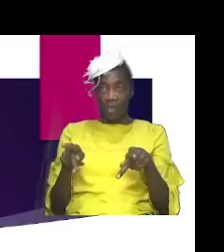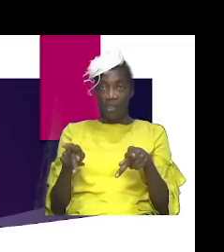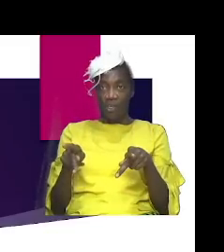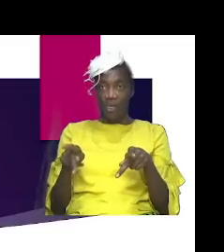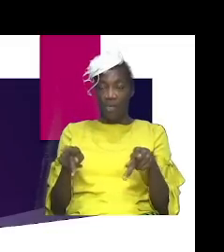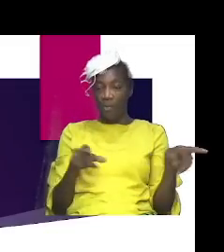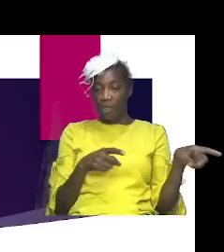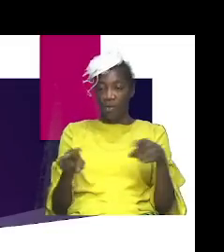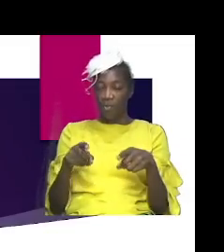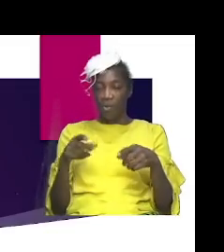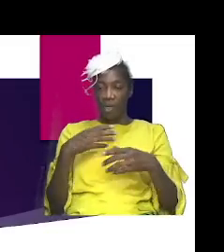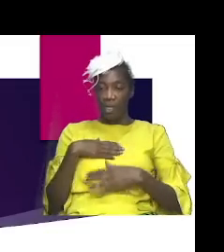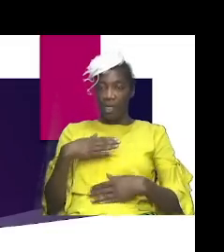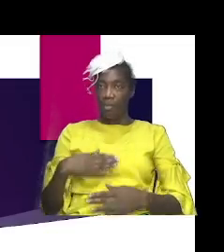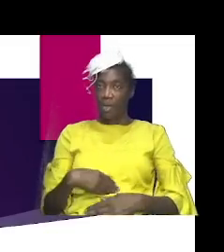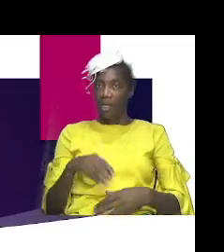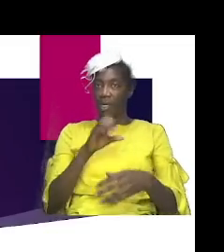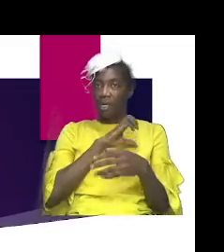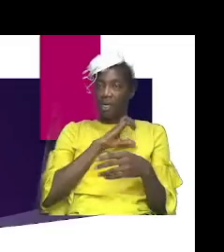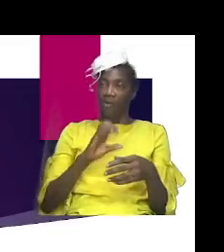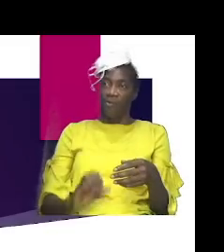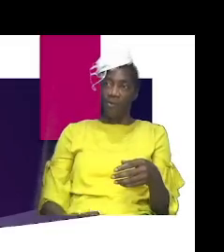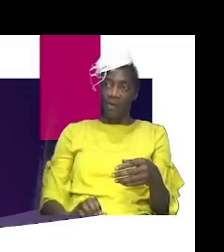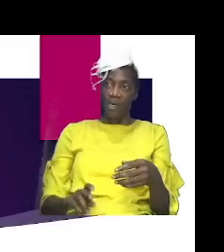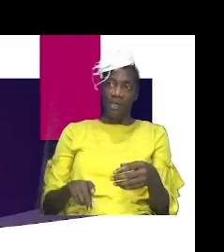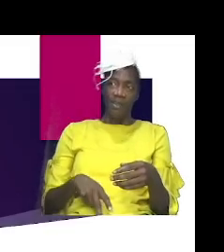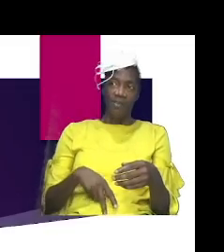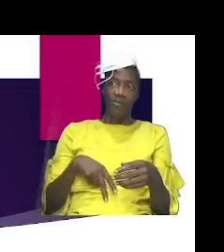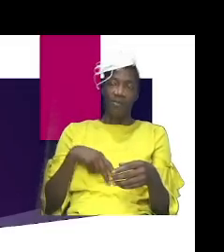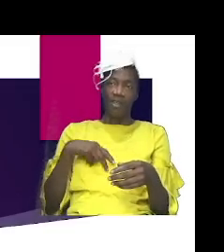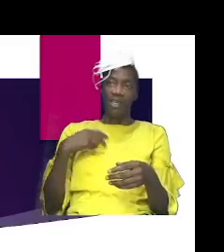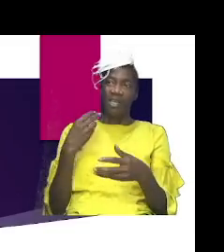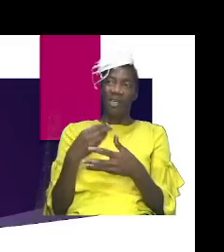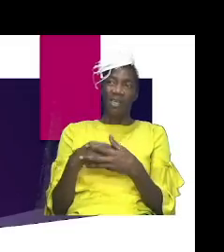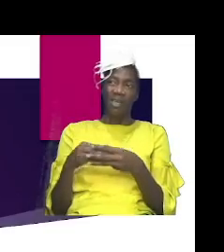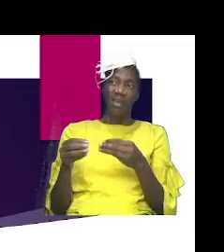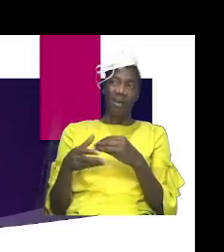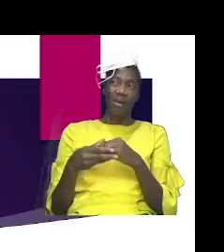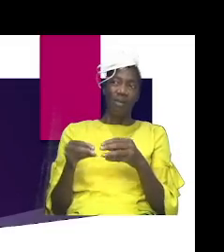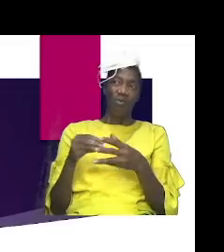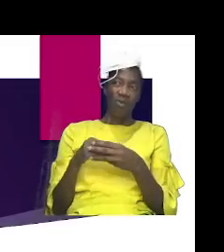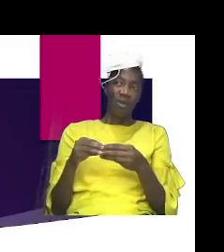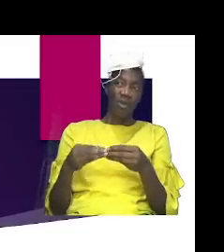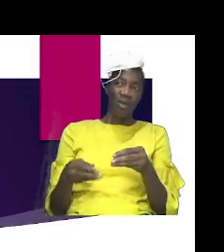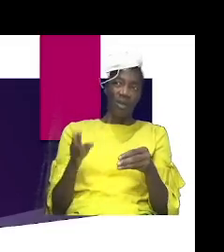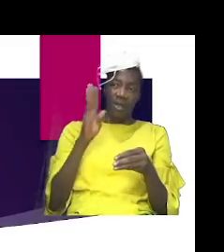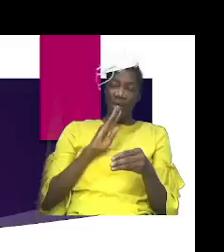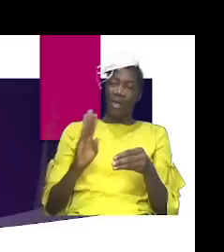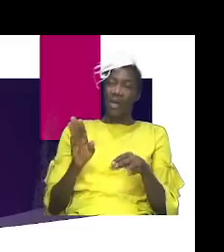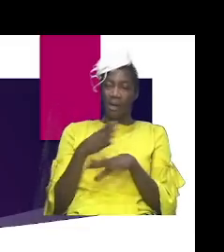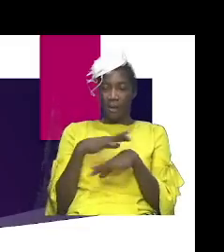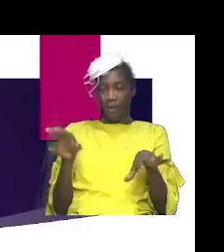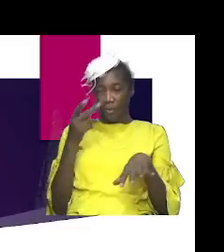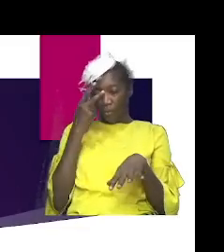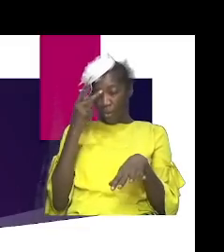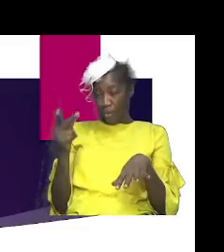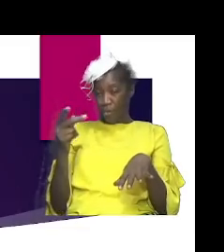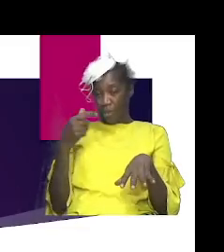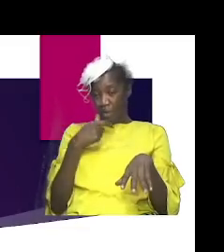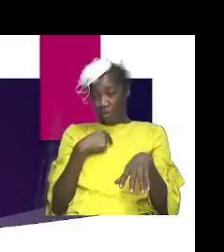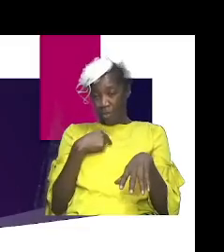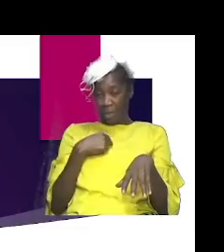body of Christ, can feel any comfort that God will overlook this because I was his right-hand